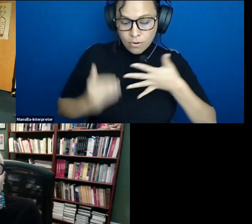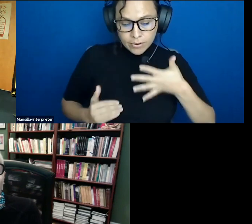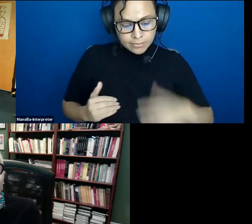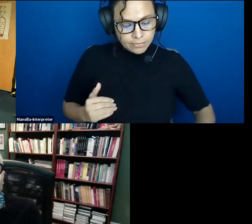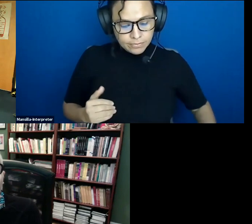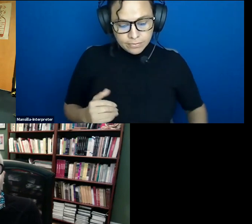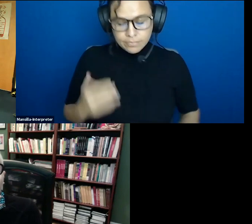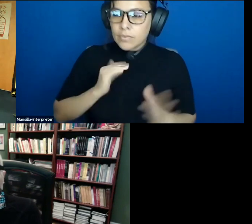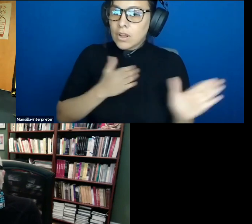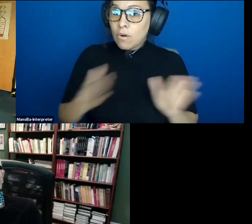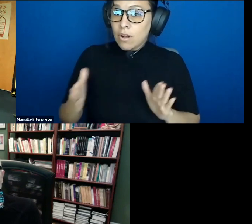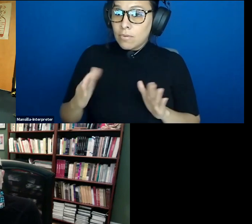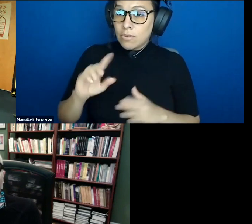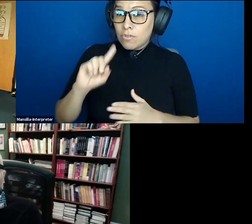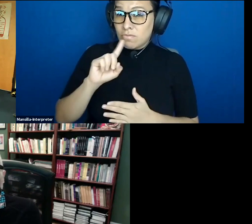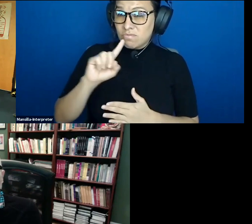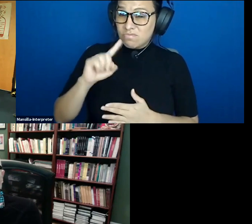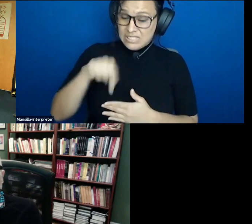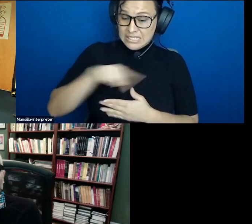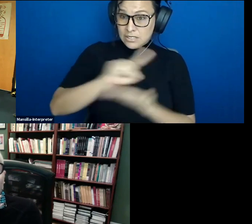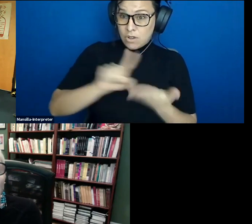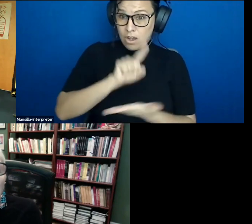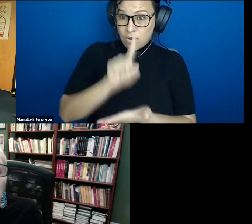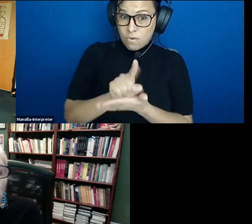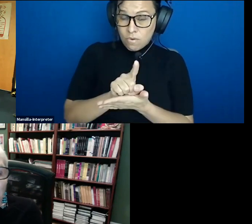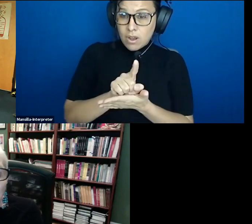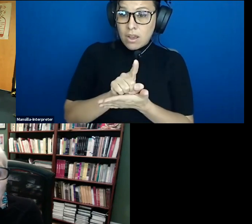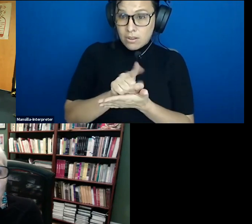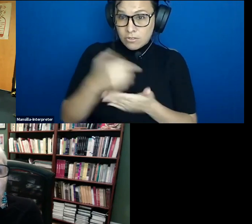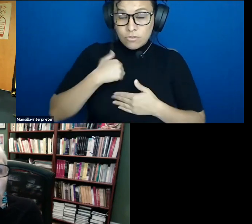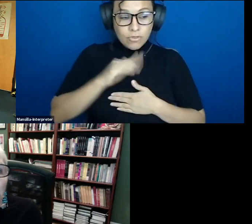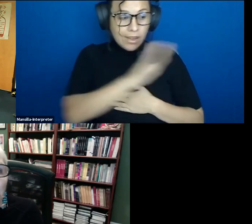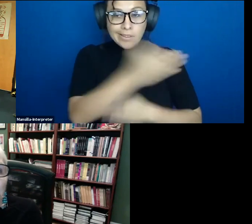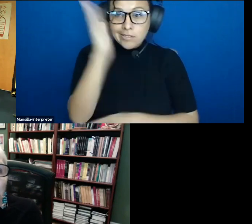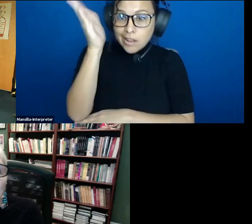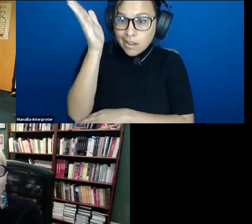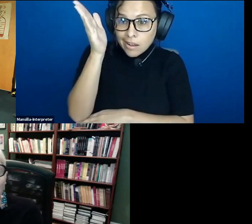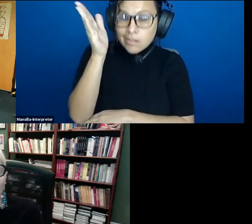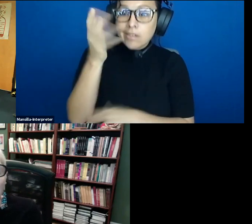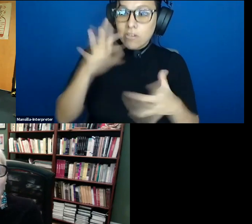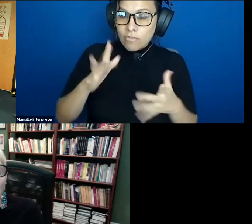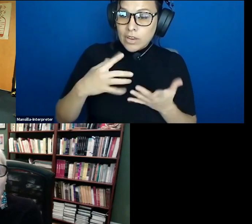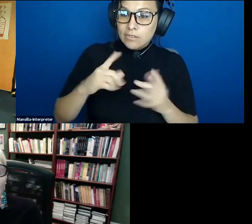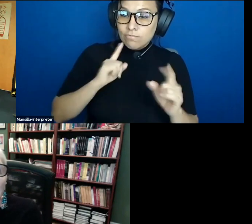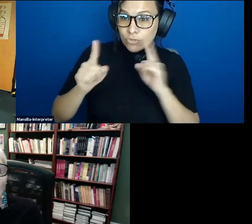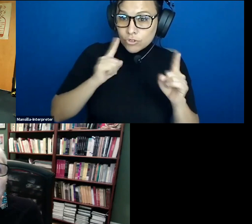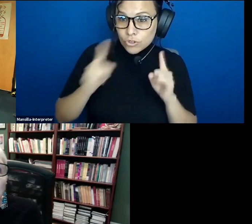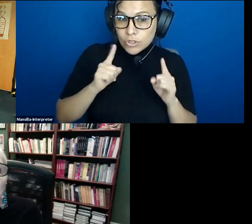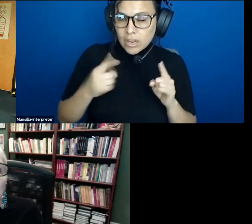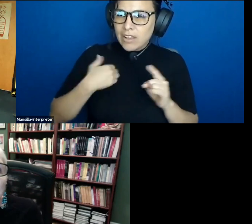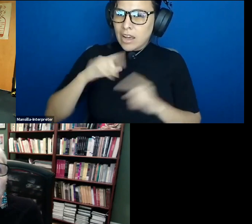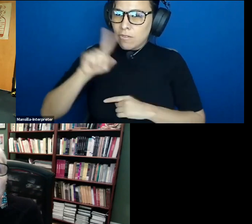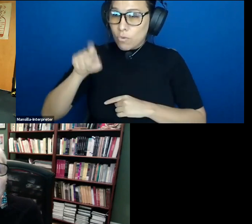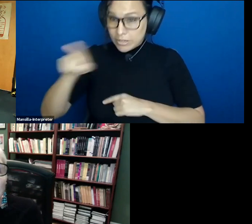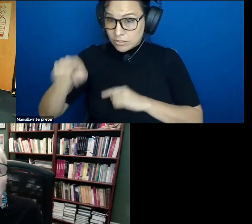Our plan is for the first hour to have those presentations followed by discussion led by those questions that